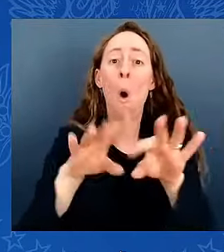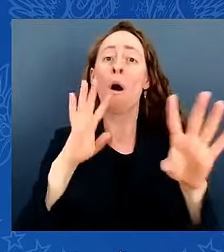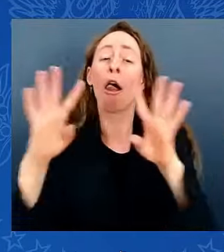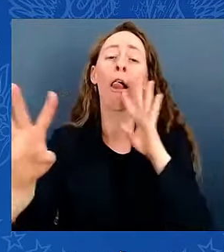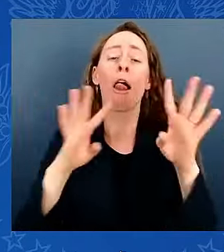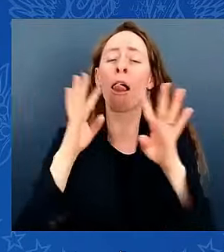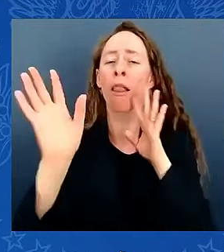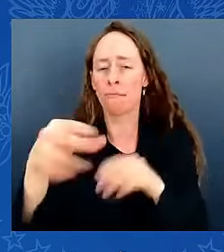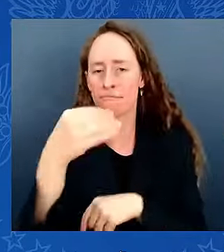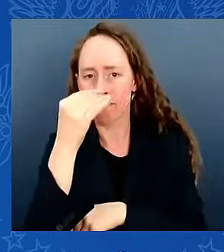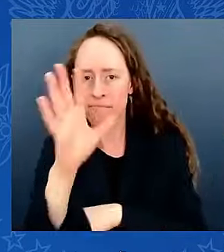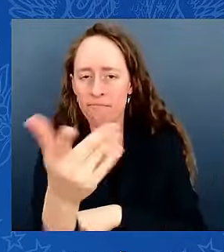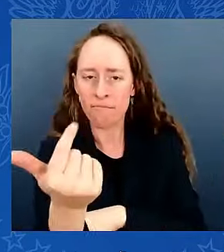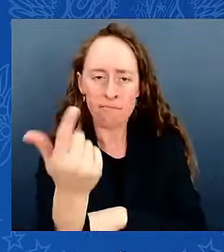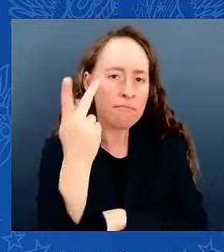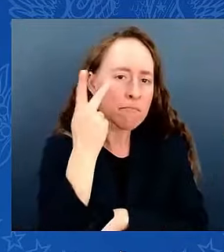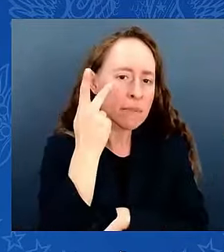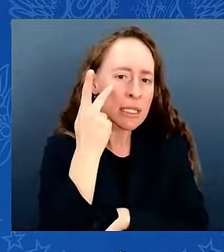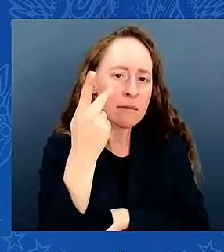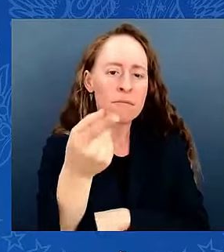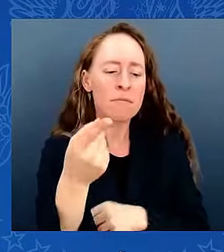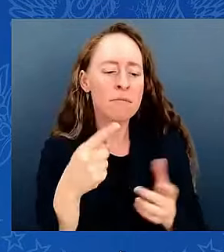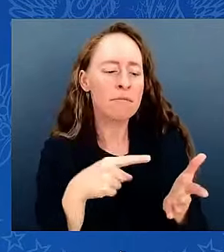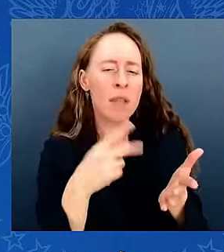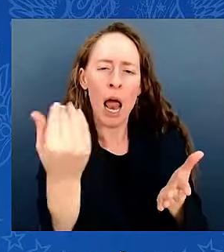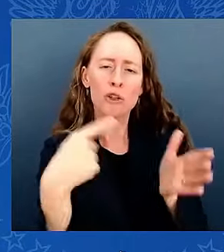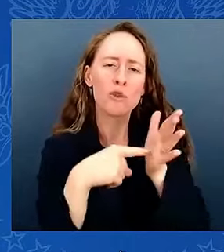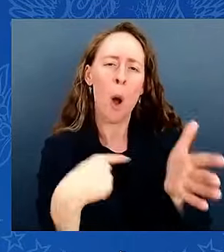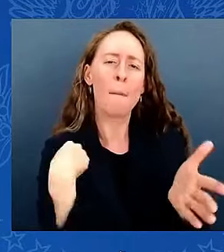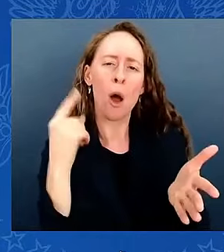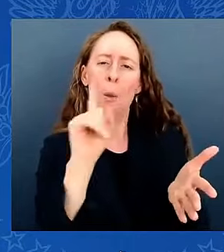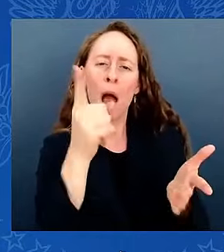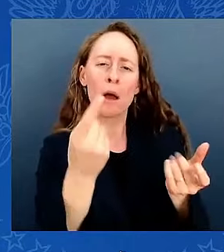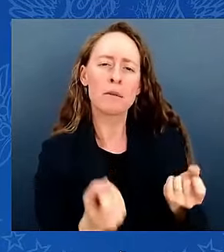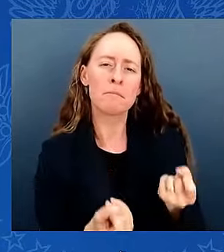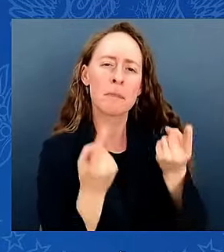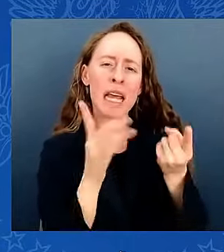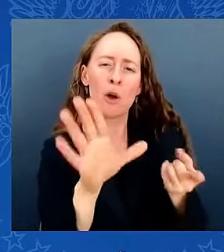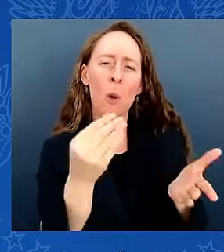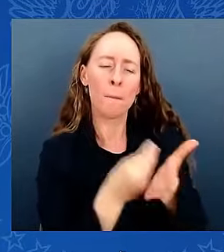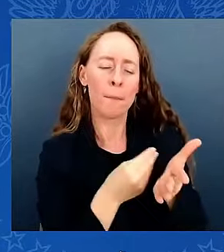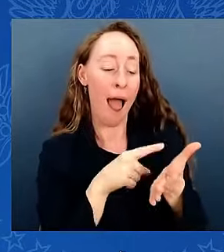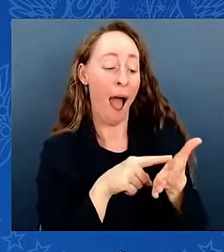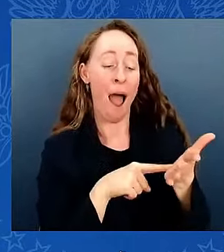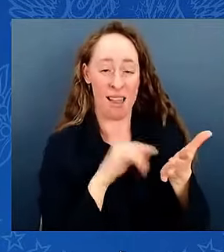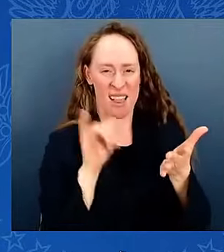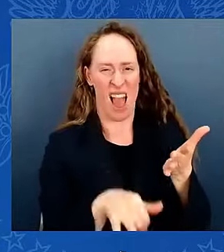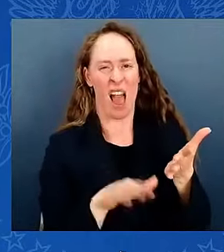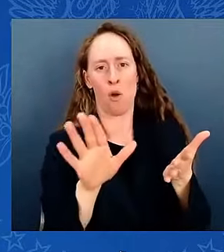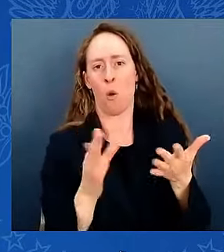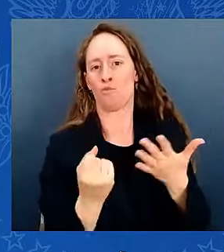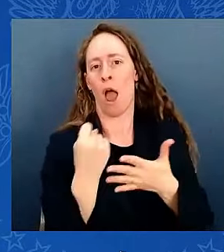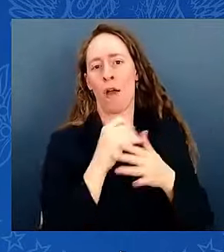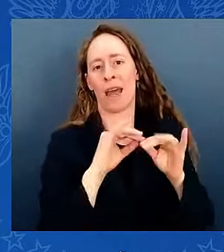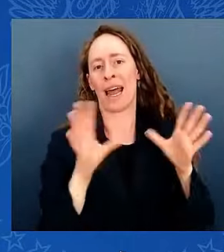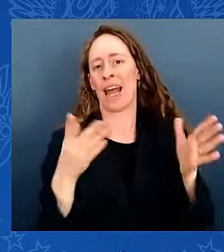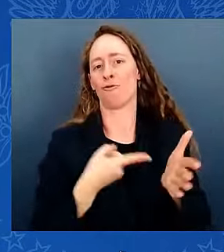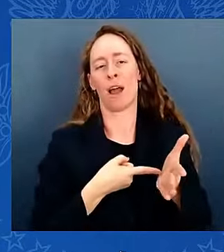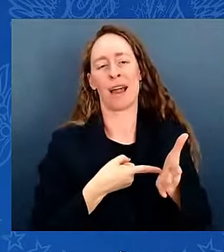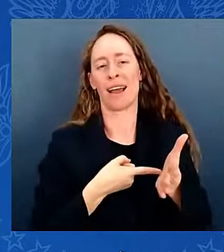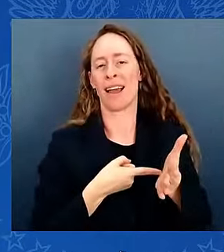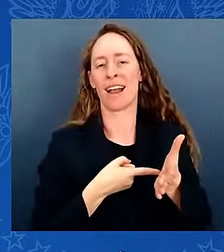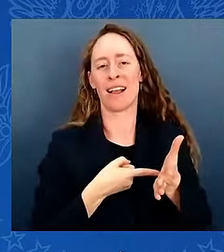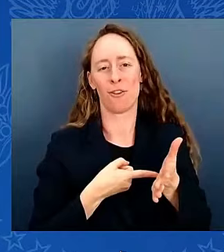Trust me, he means those words. He puts his money where his mouth is. When he talks about value, it's more